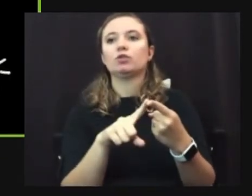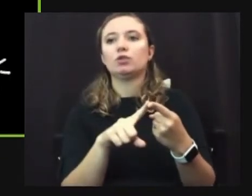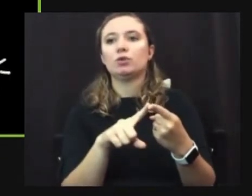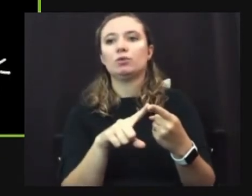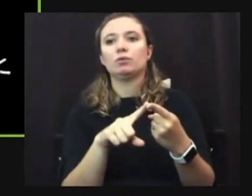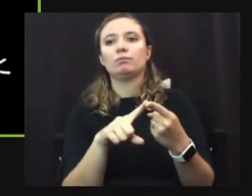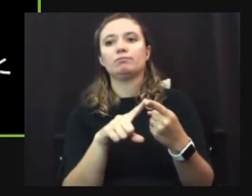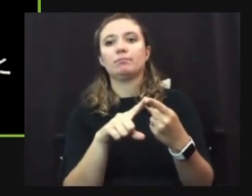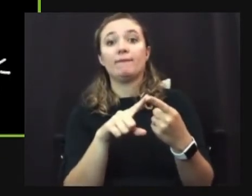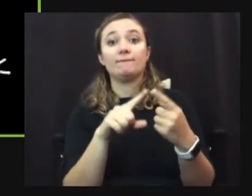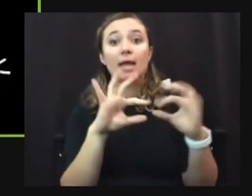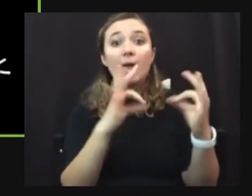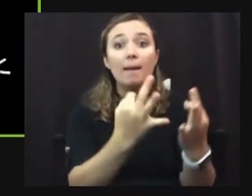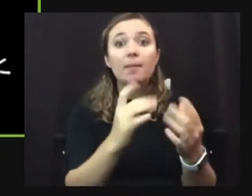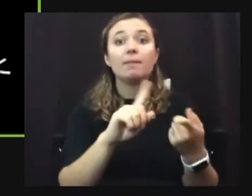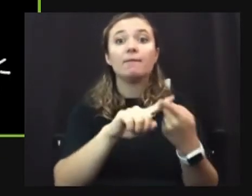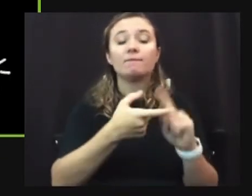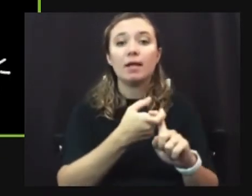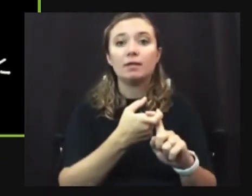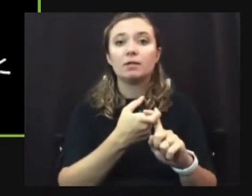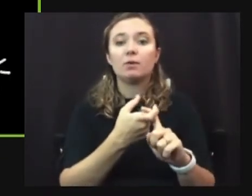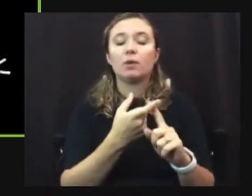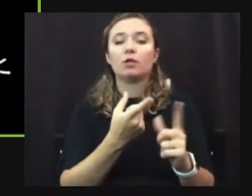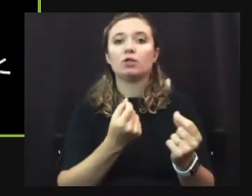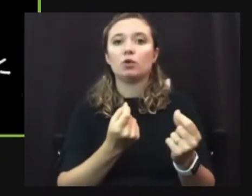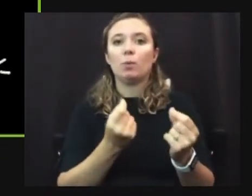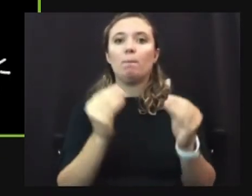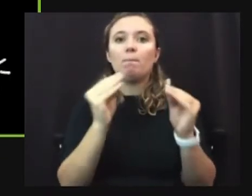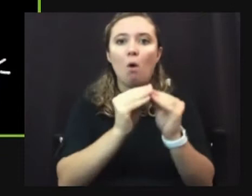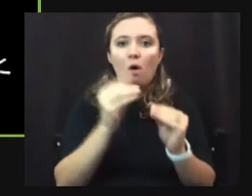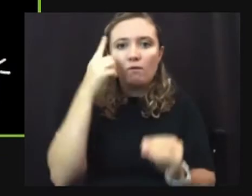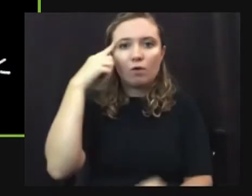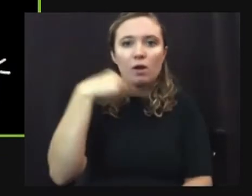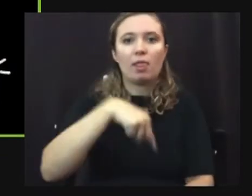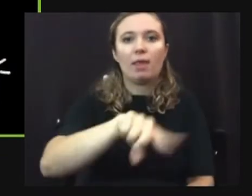and accommodate those people. That's how we're wired.